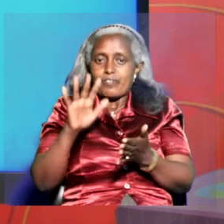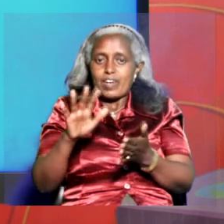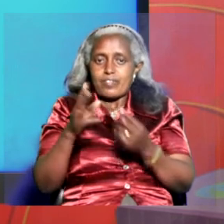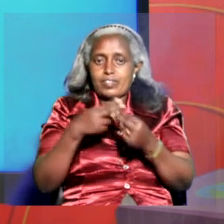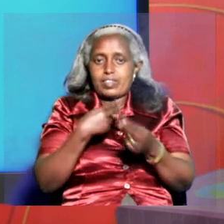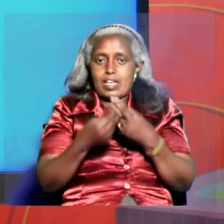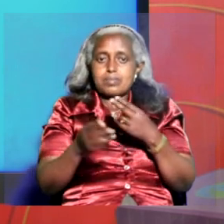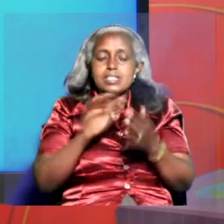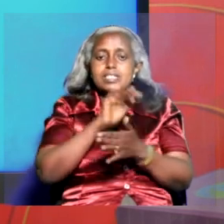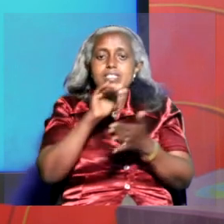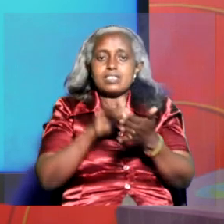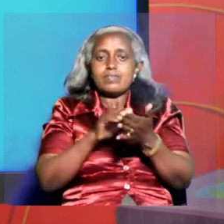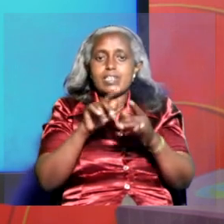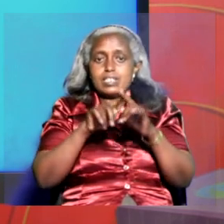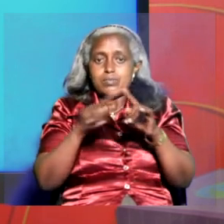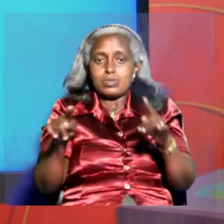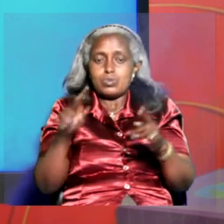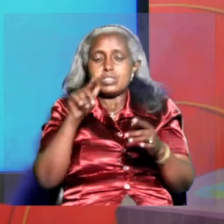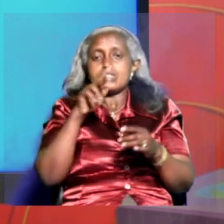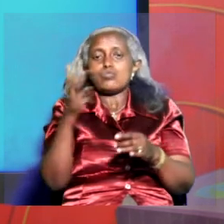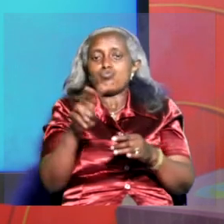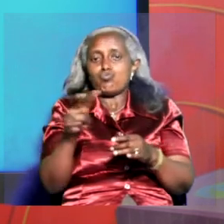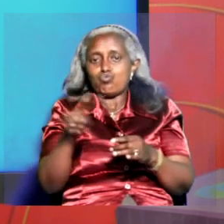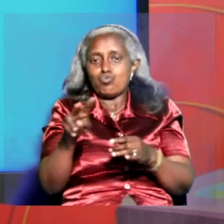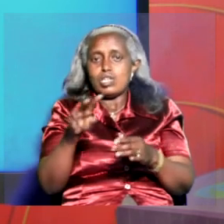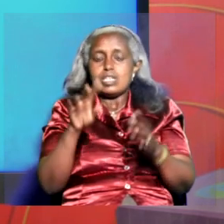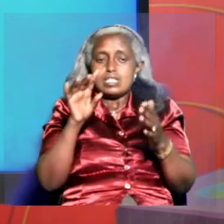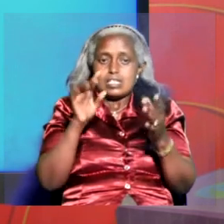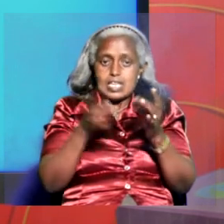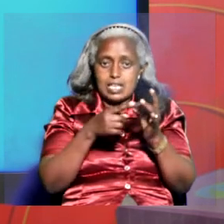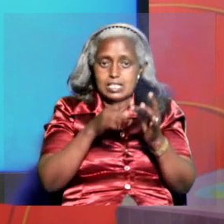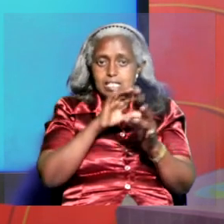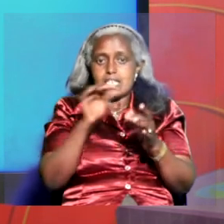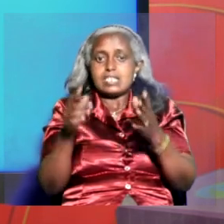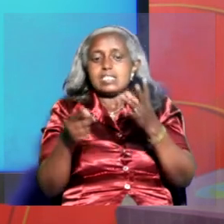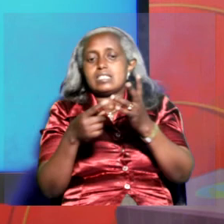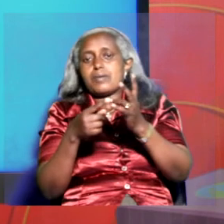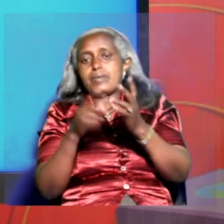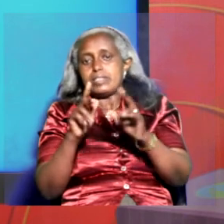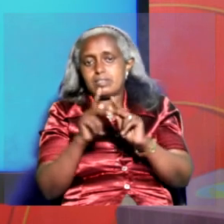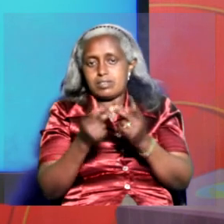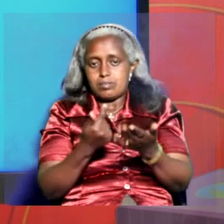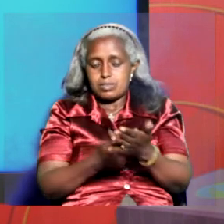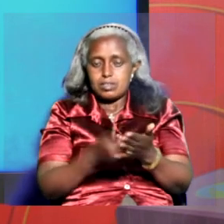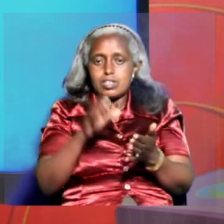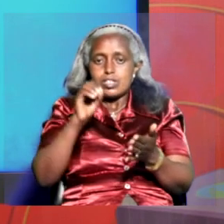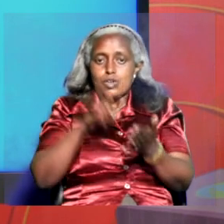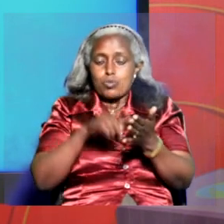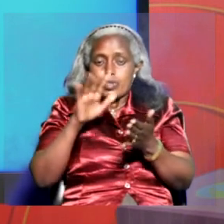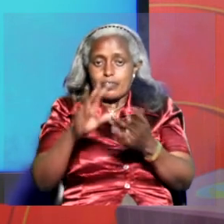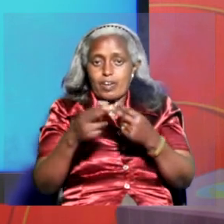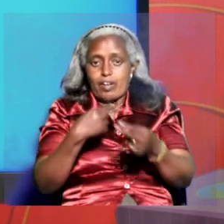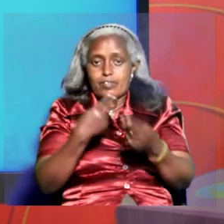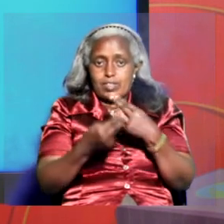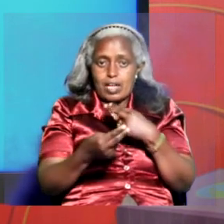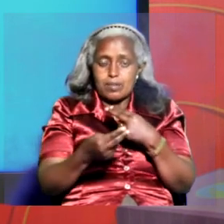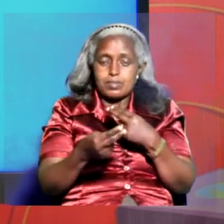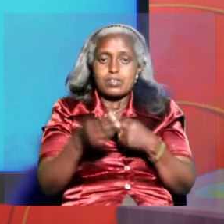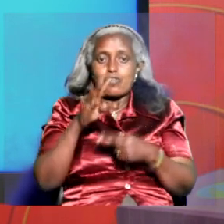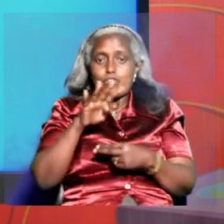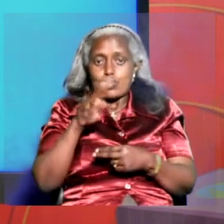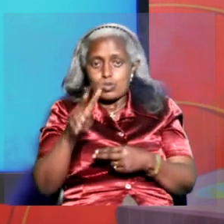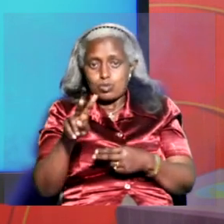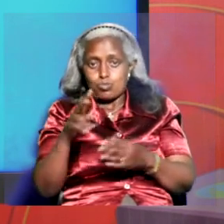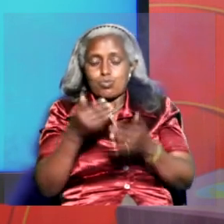0.5 times the difference between the two, the eighth term and the seventh term. So 0.5 times it is